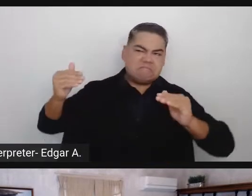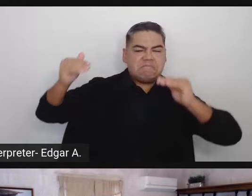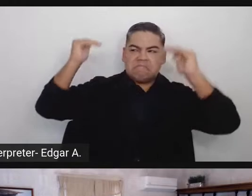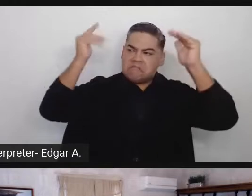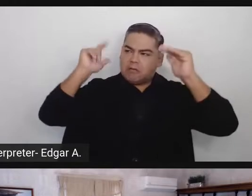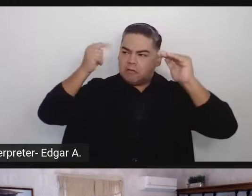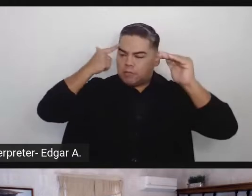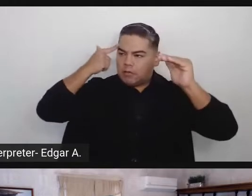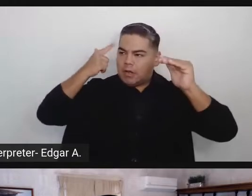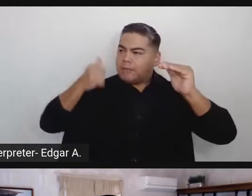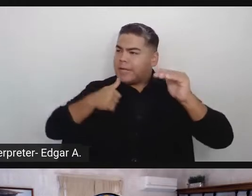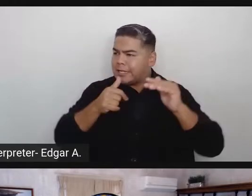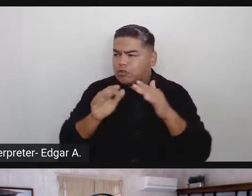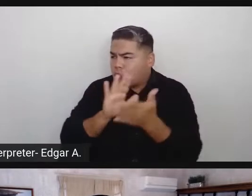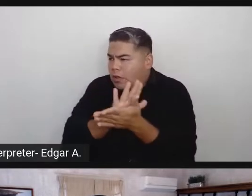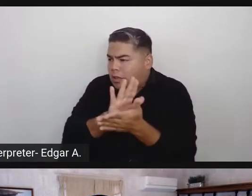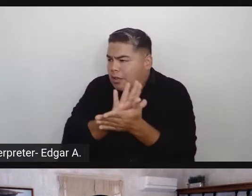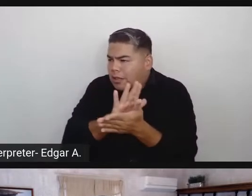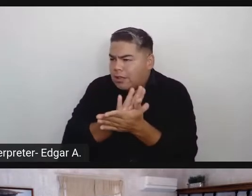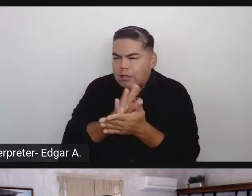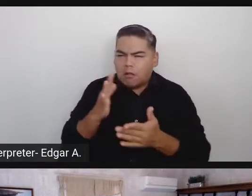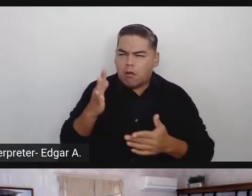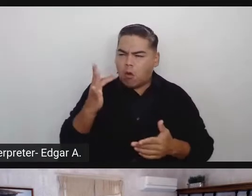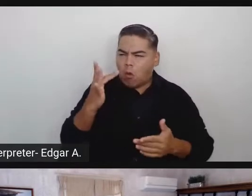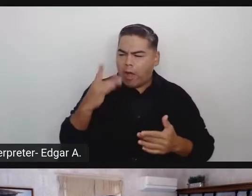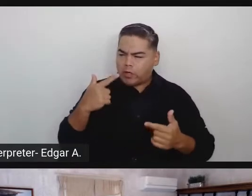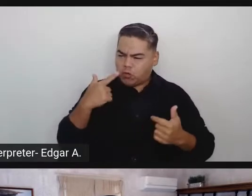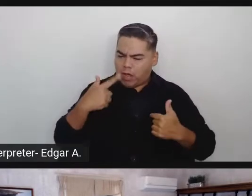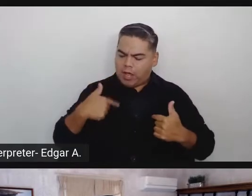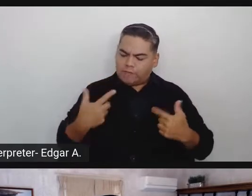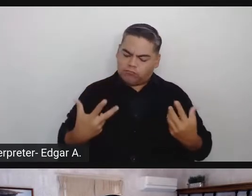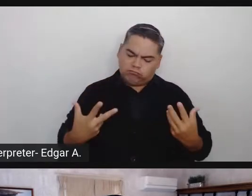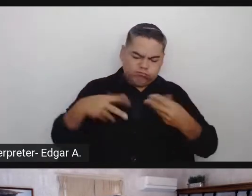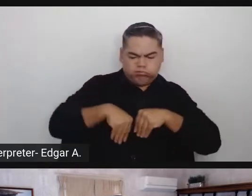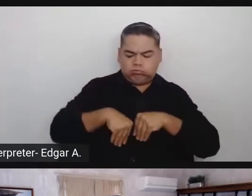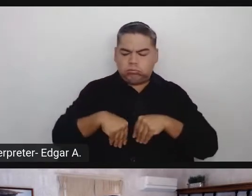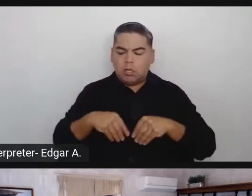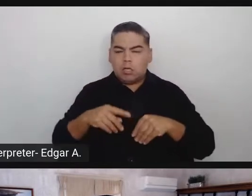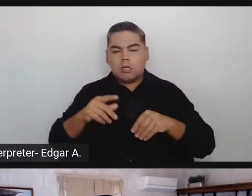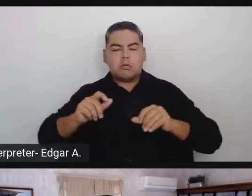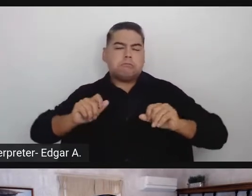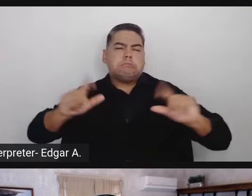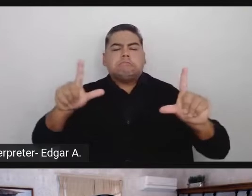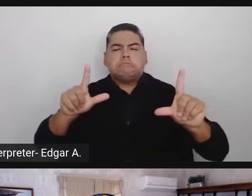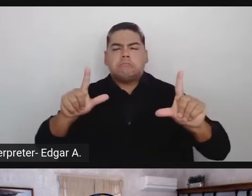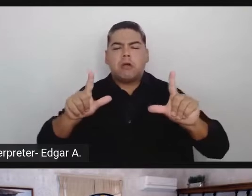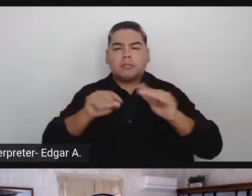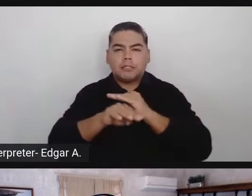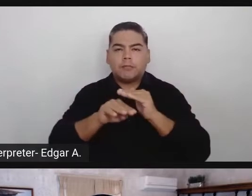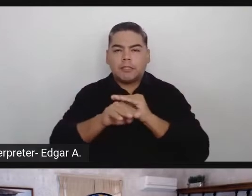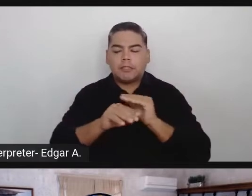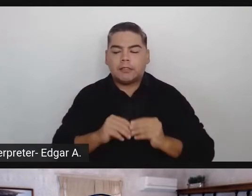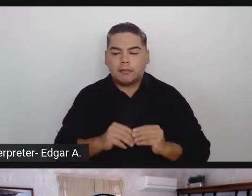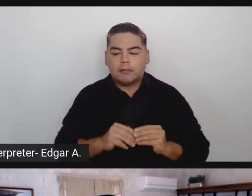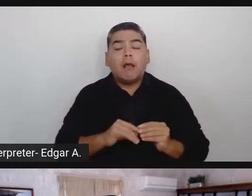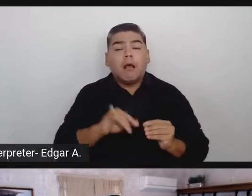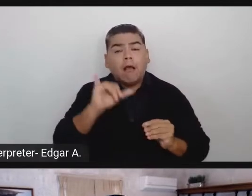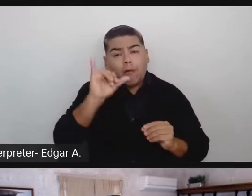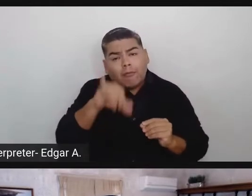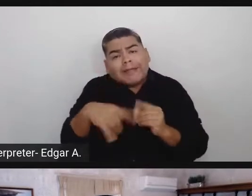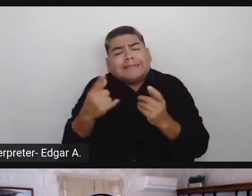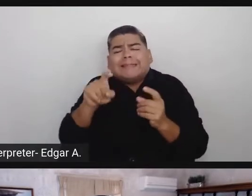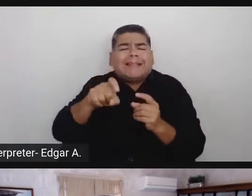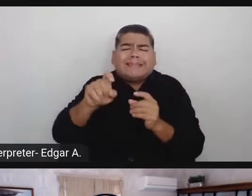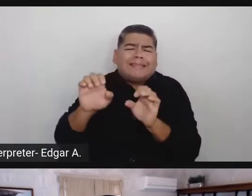not in elementary school, right? Why do I have to care about this, right? And I think that there it's just a little bit of education. Let's depending on where